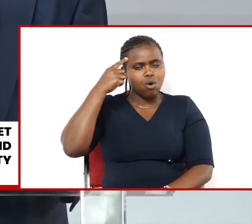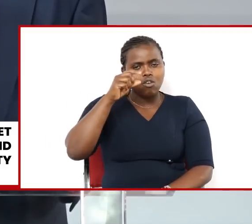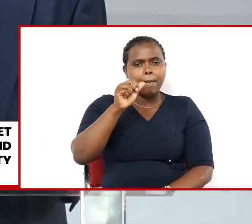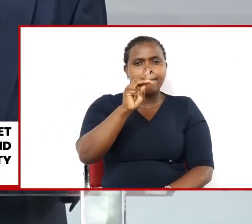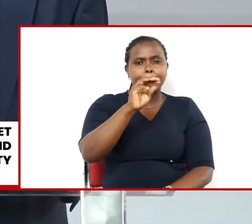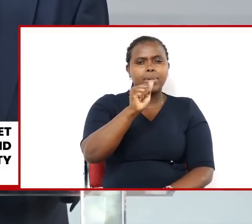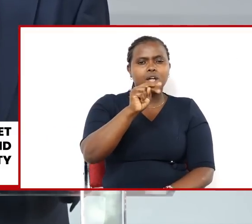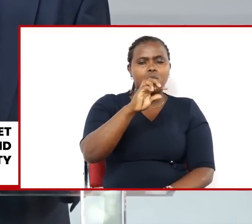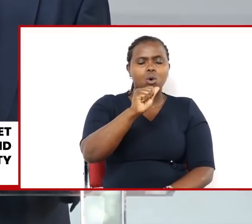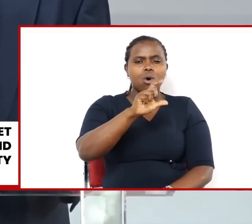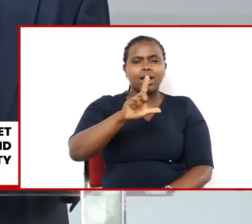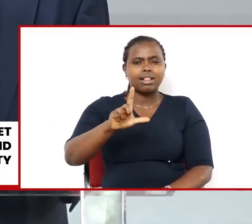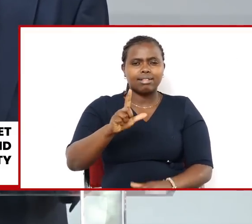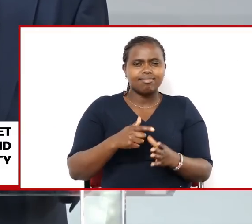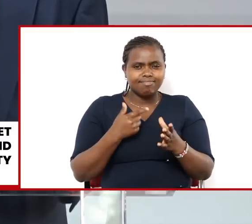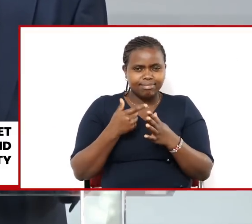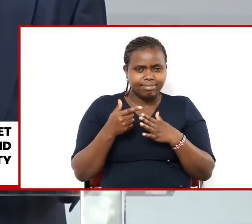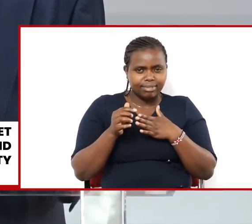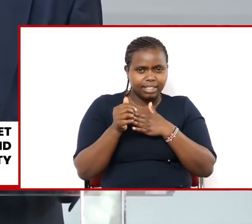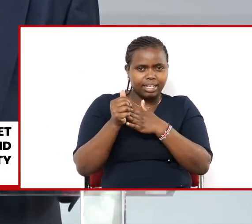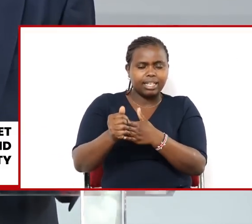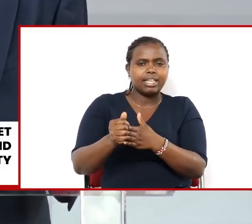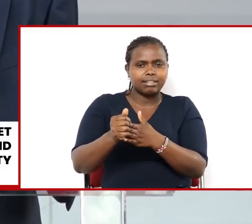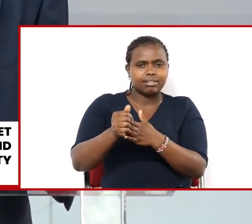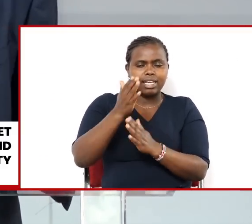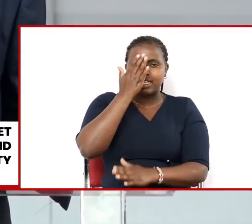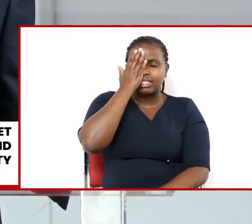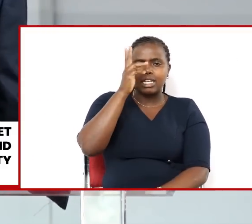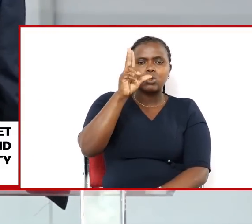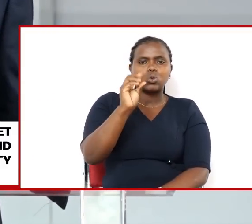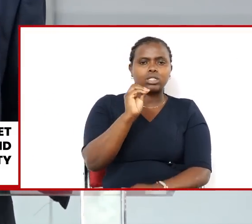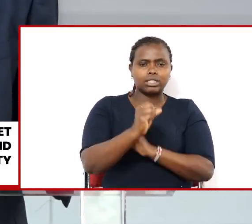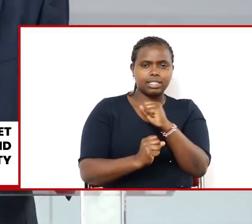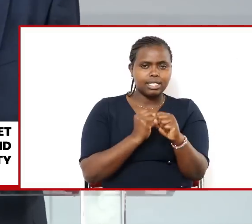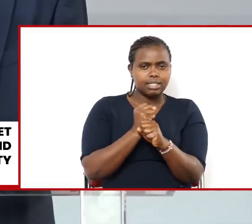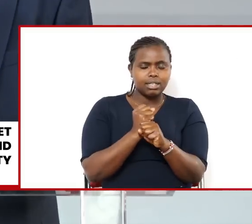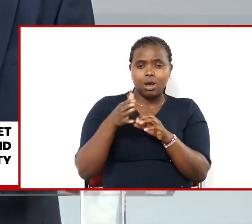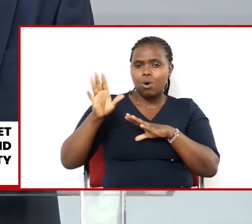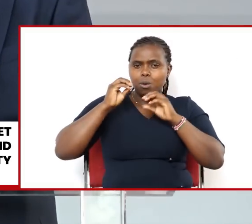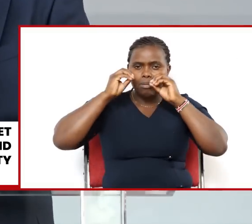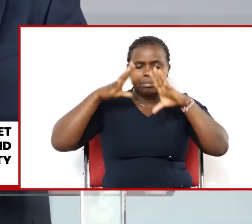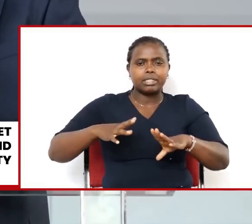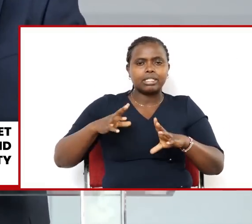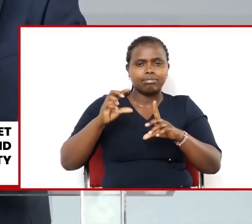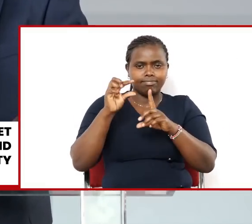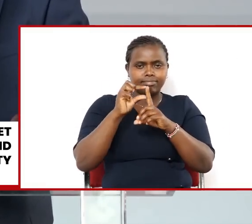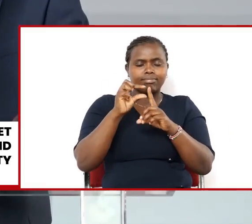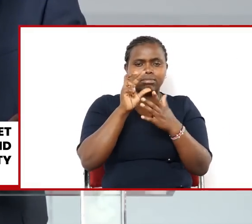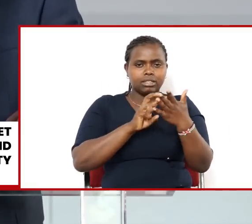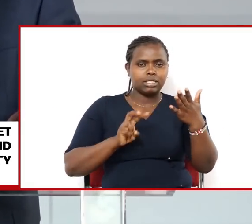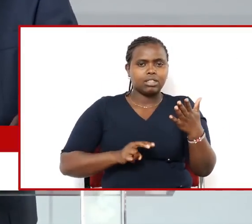father. He led Israel 20 years. May the Lord bless the reading of his holy